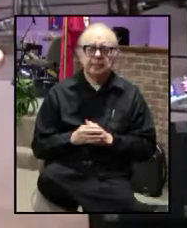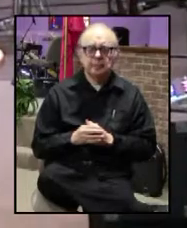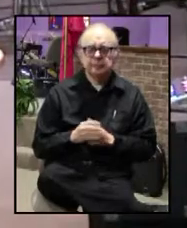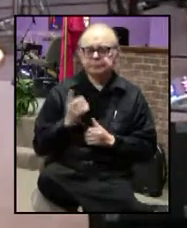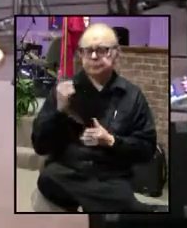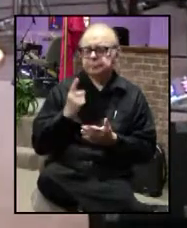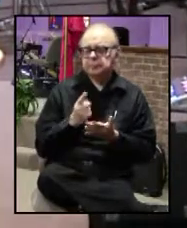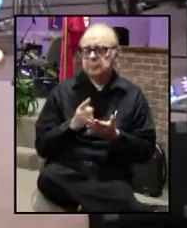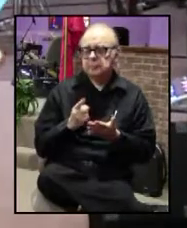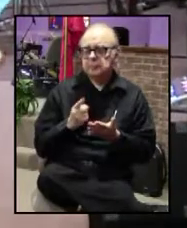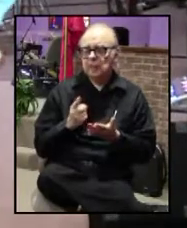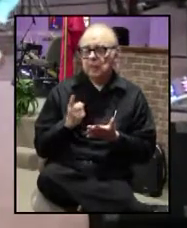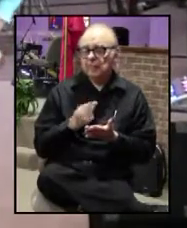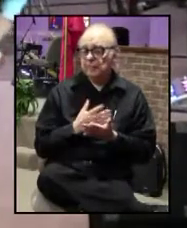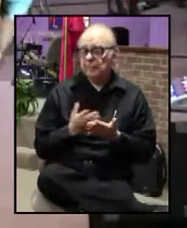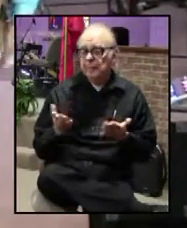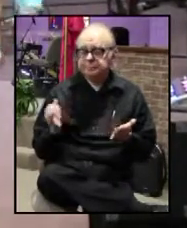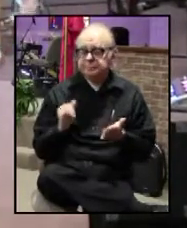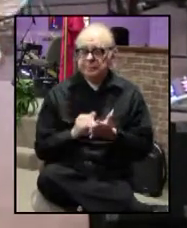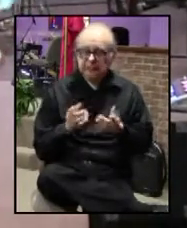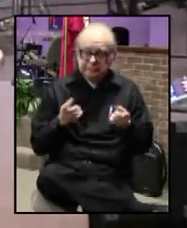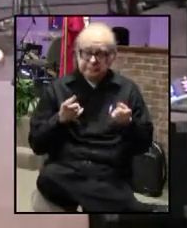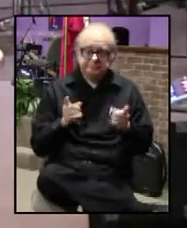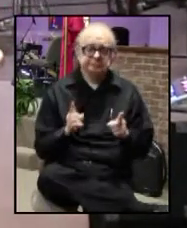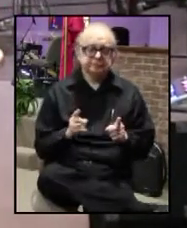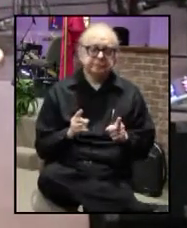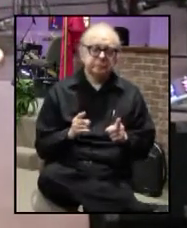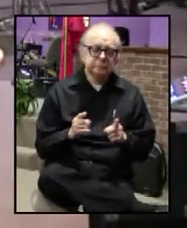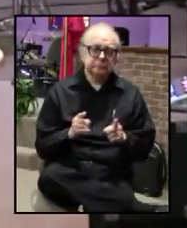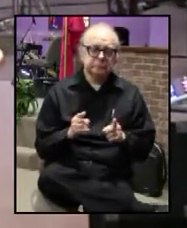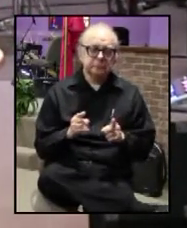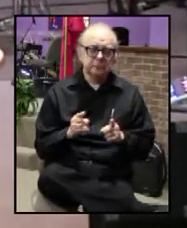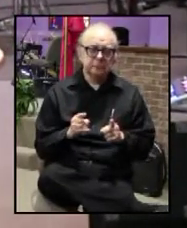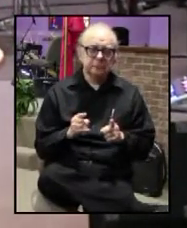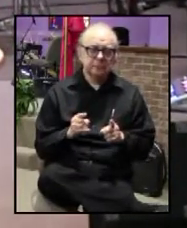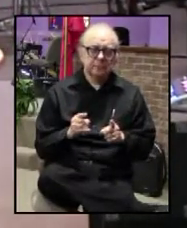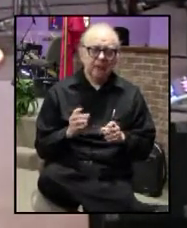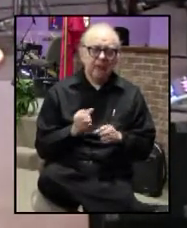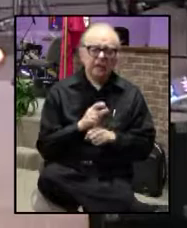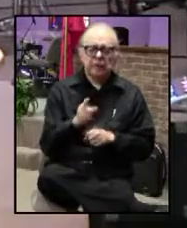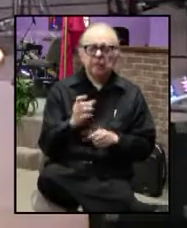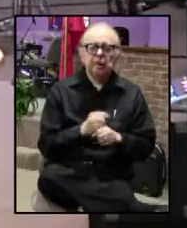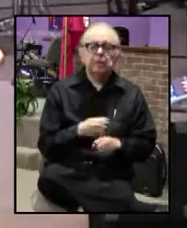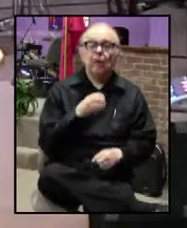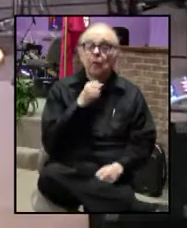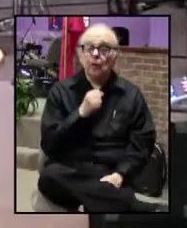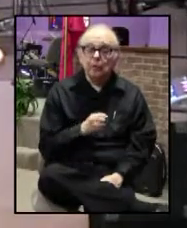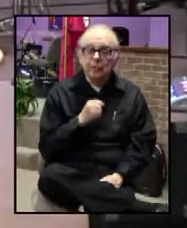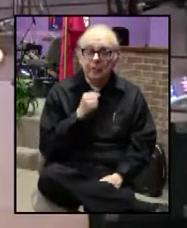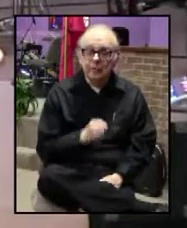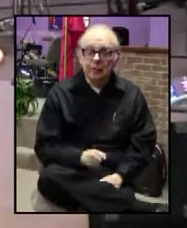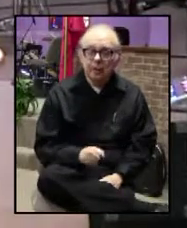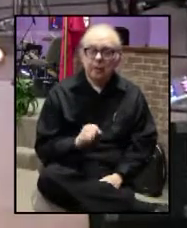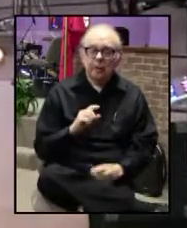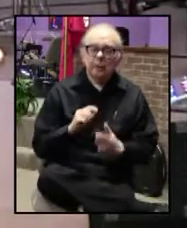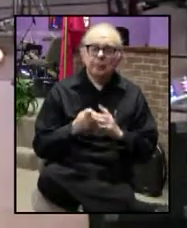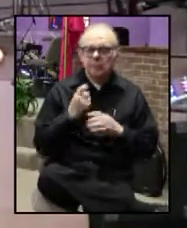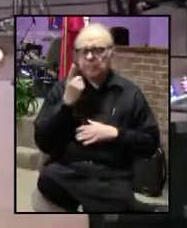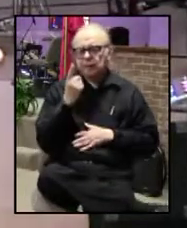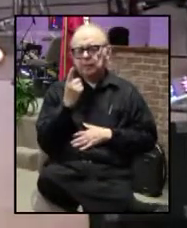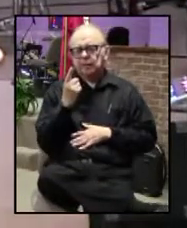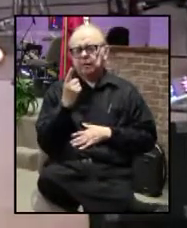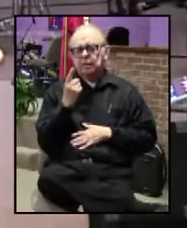One of the things that happens as you get older is you begin to realize that